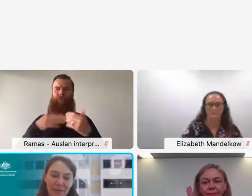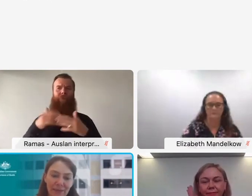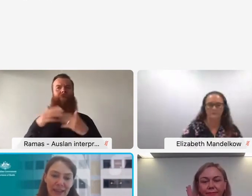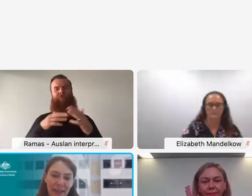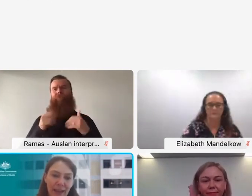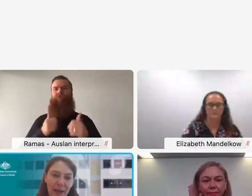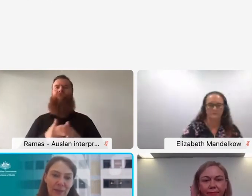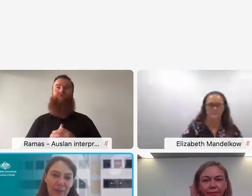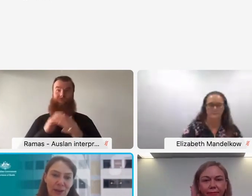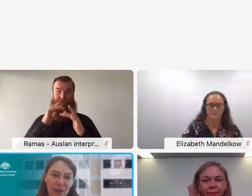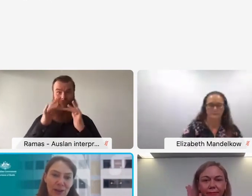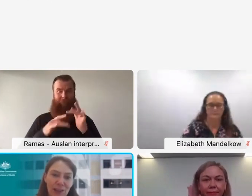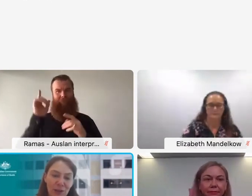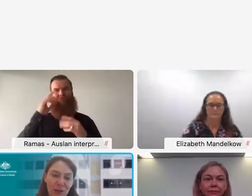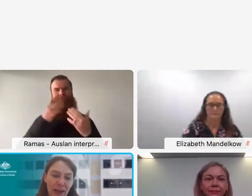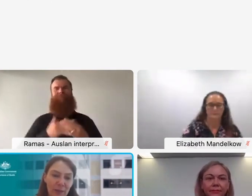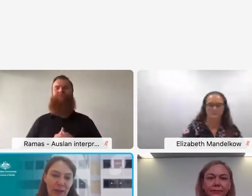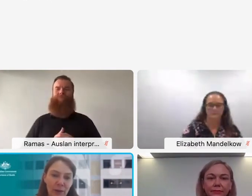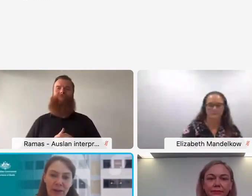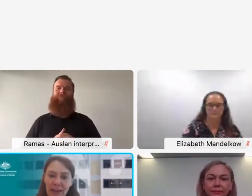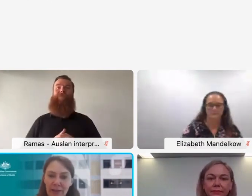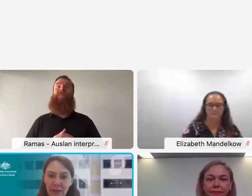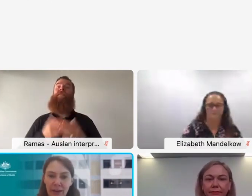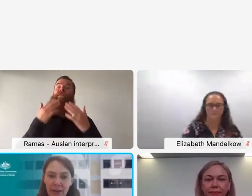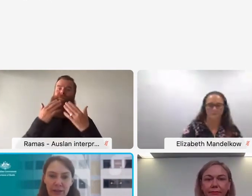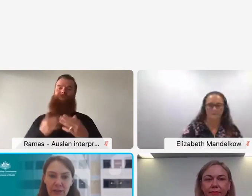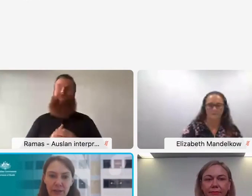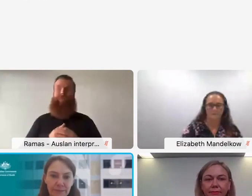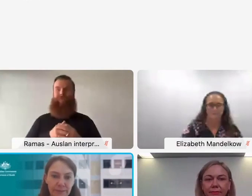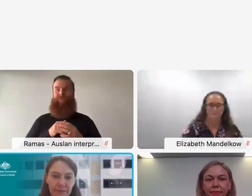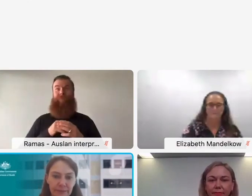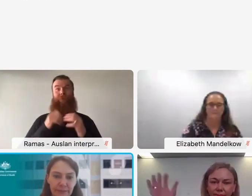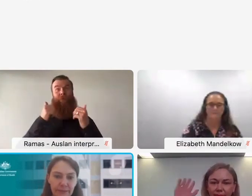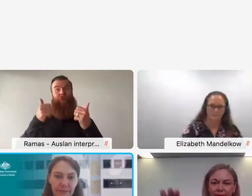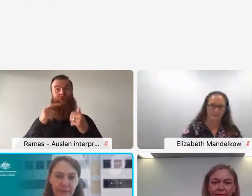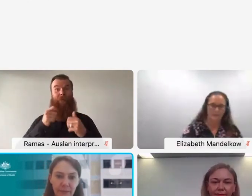webinar today. So thank you, everyone, and have a great afternoon.